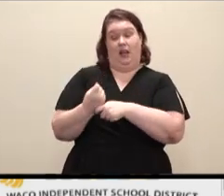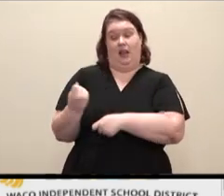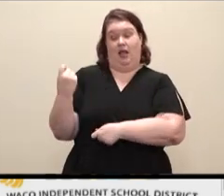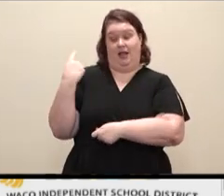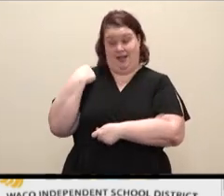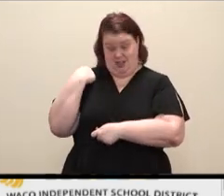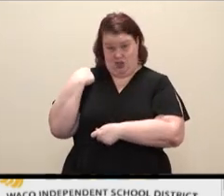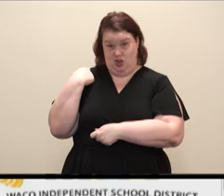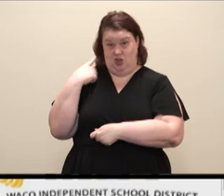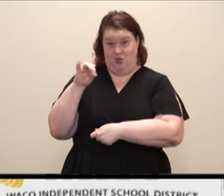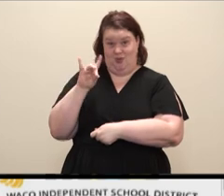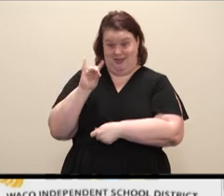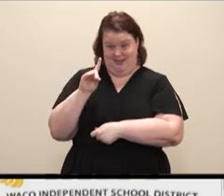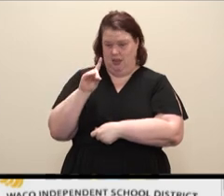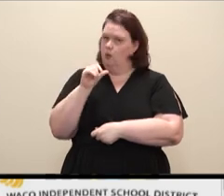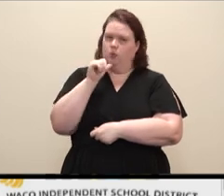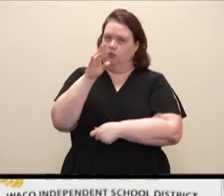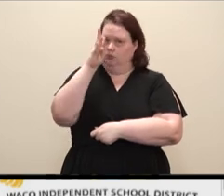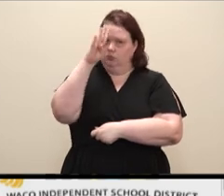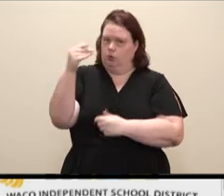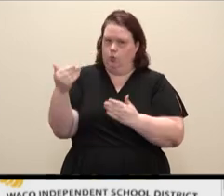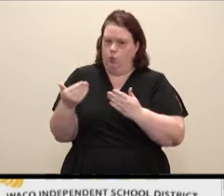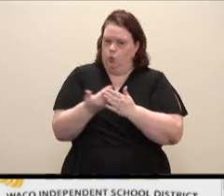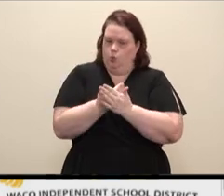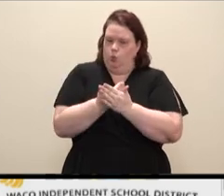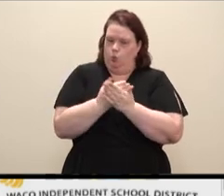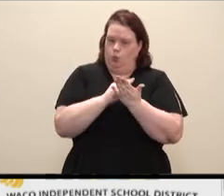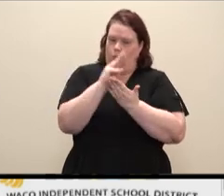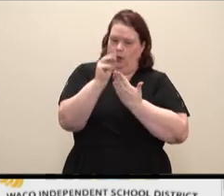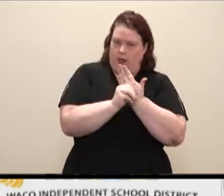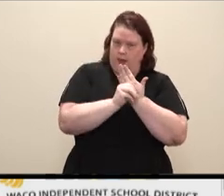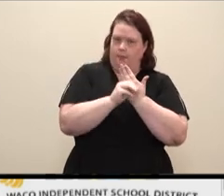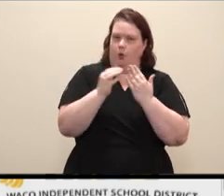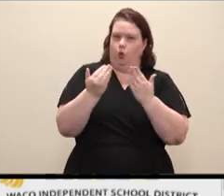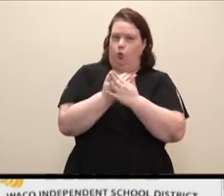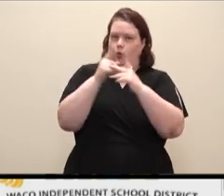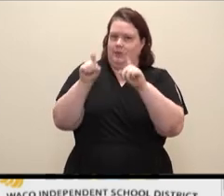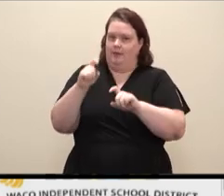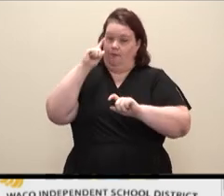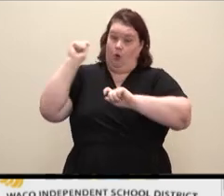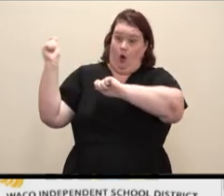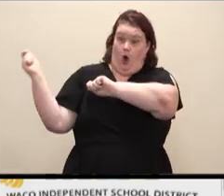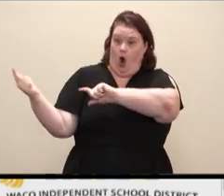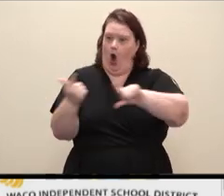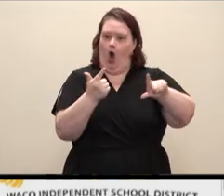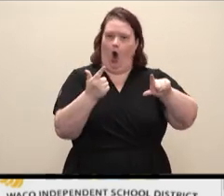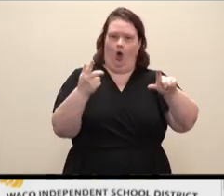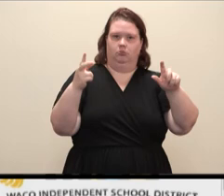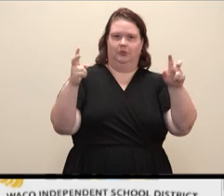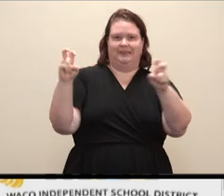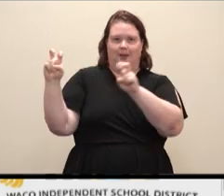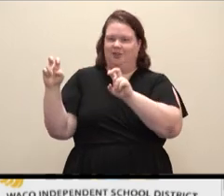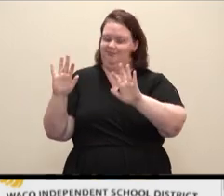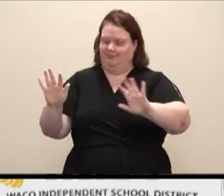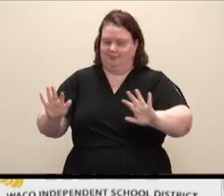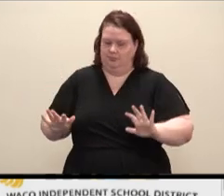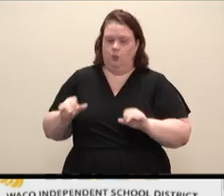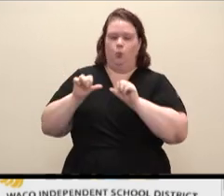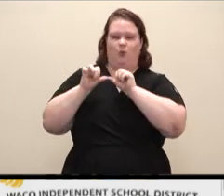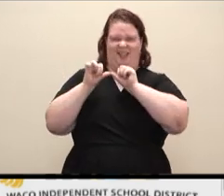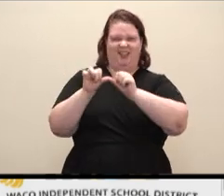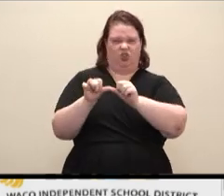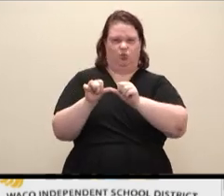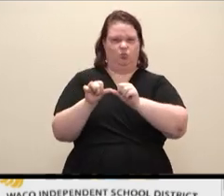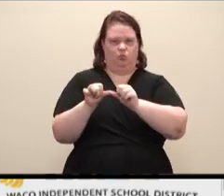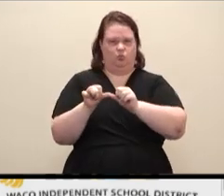didn't, you know, write new curriculum or new assessments for all subject areas. So that will be a continued process, developing assessments that